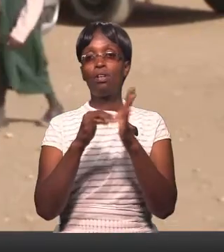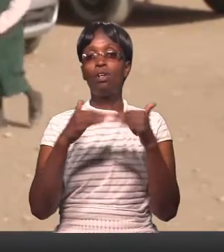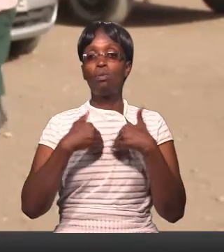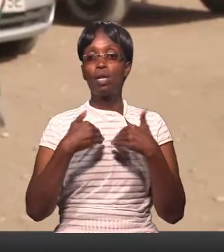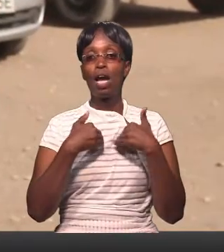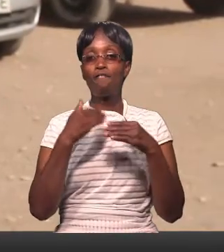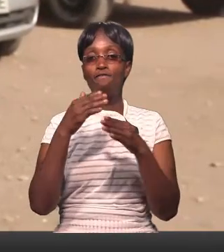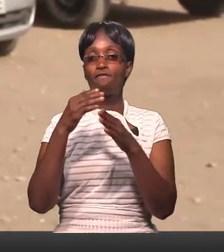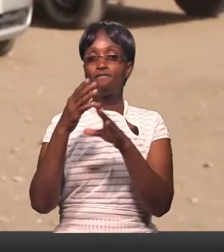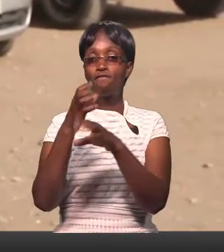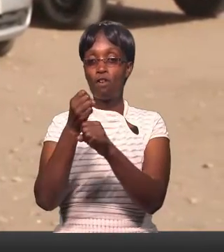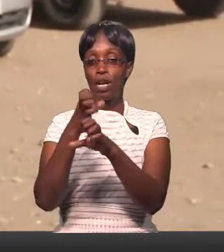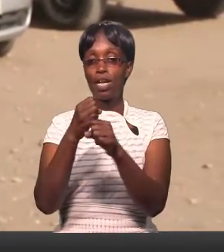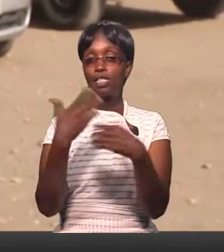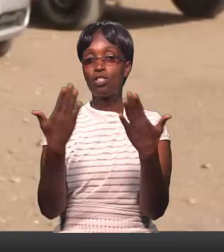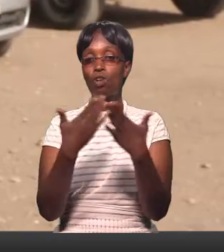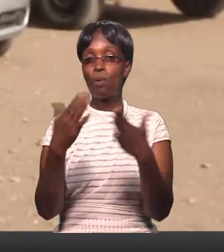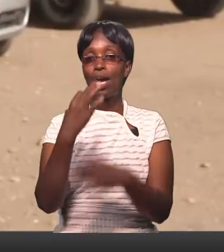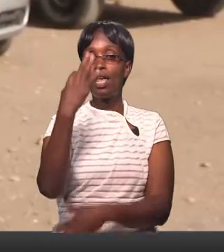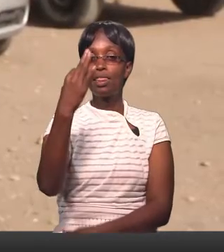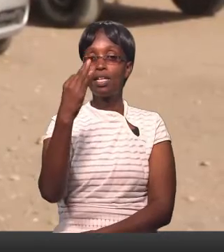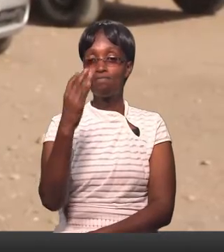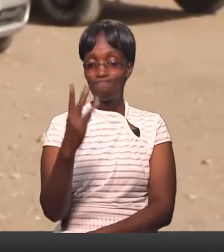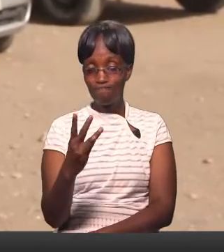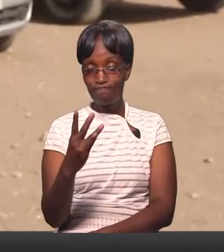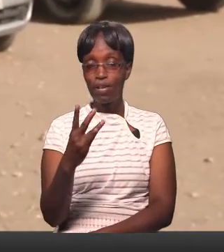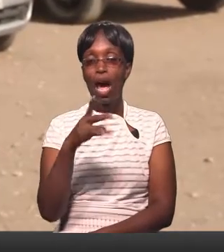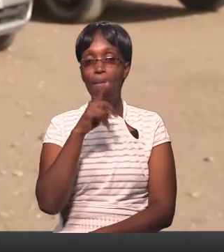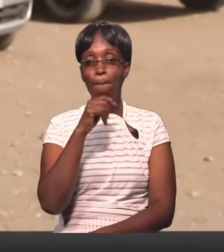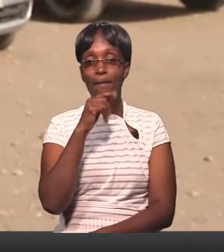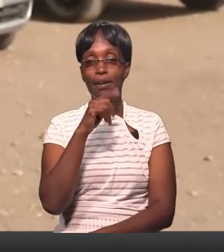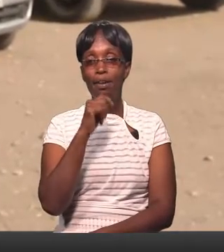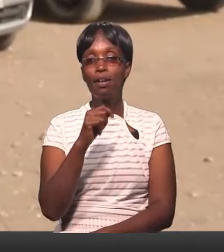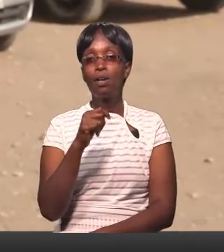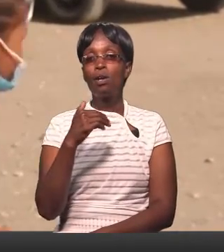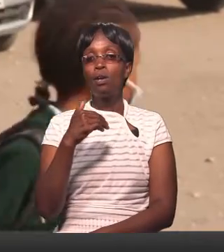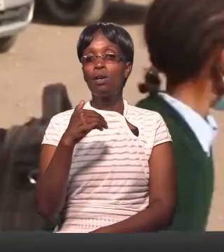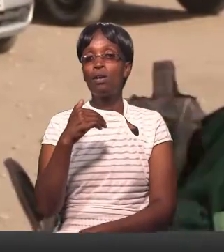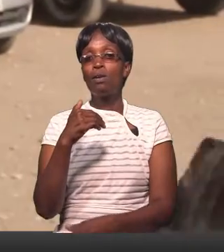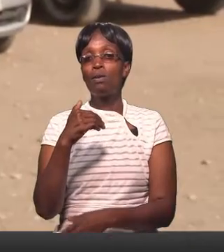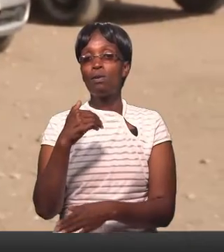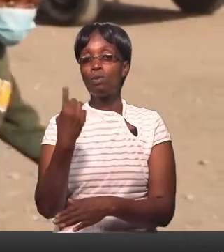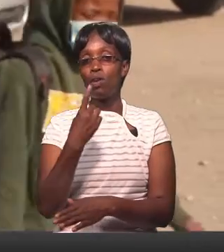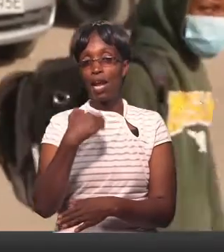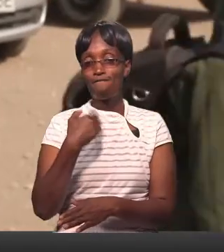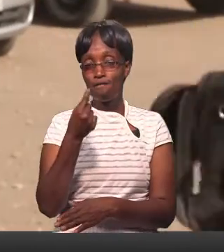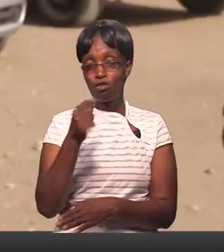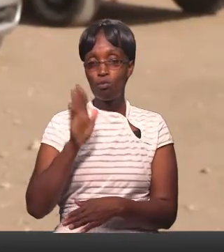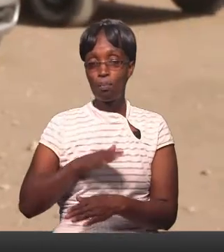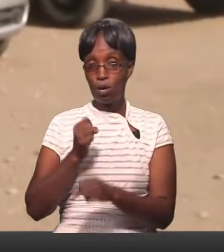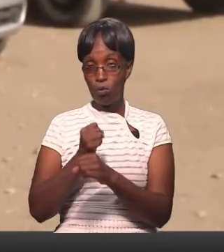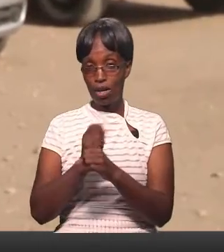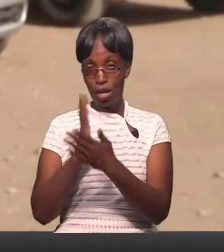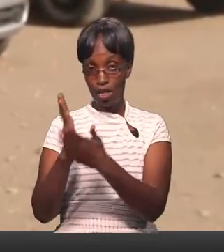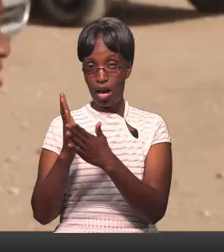that 3/4 are men. We only have 1/4 of women in that company. So we are looking forward again for